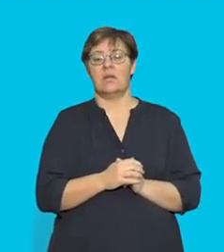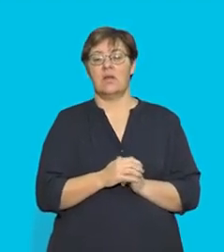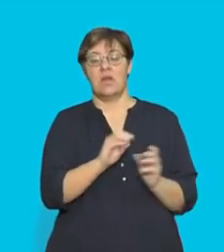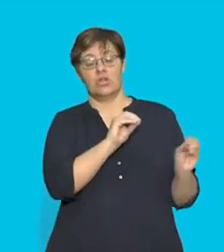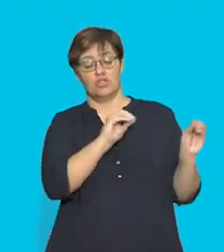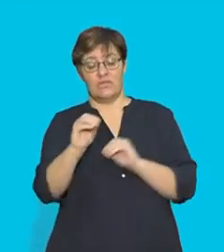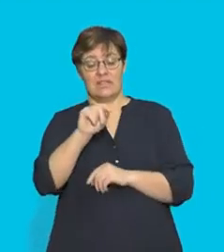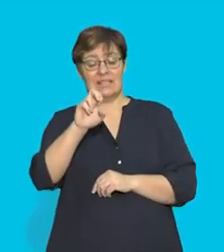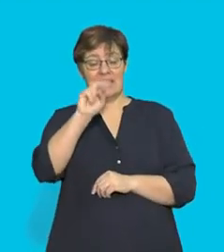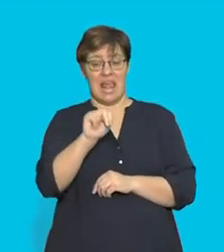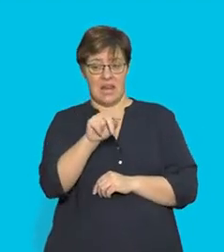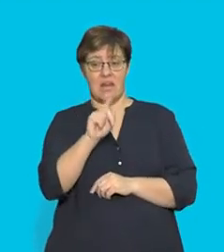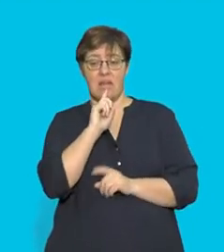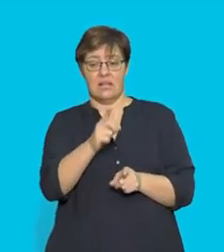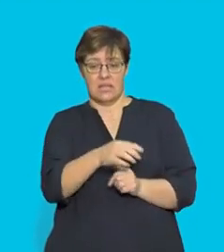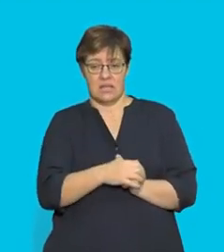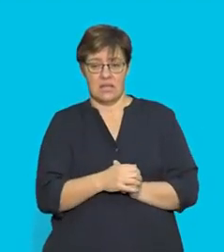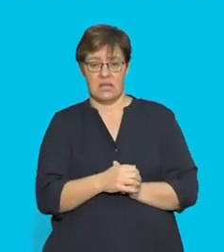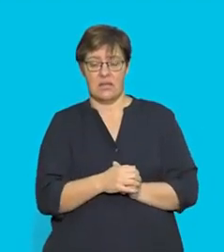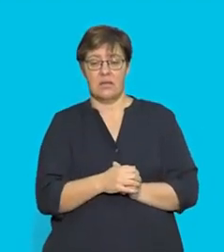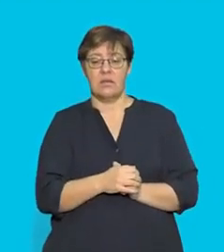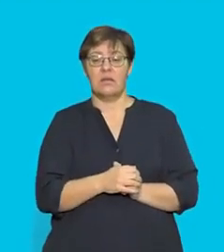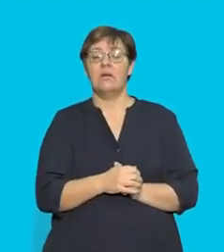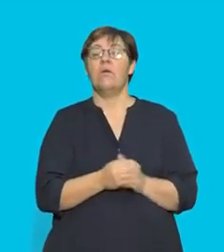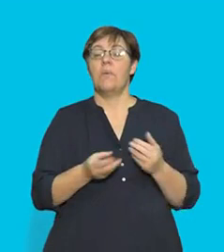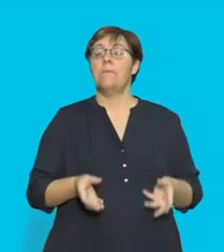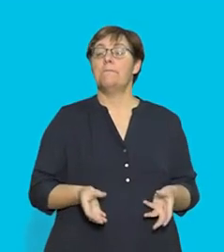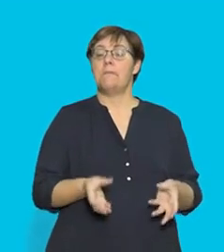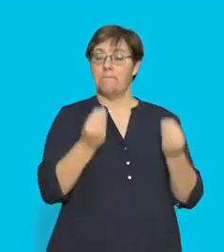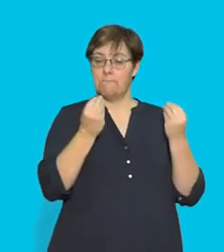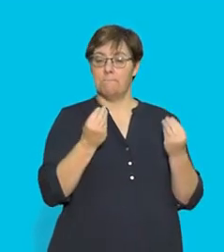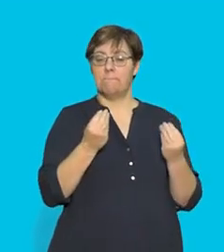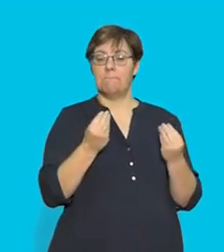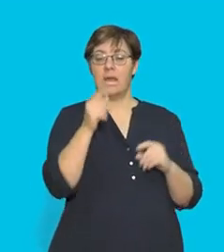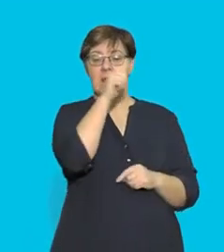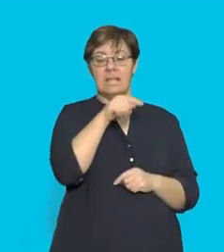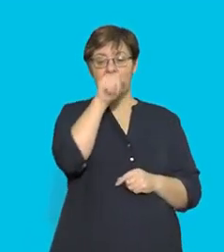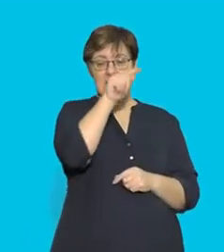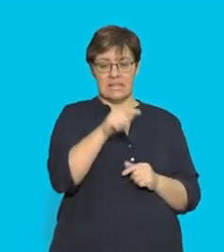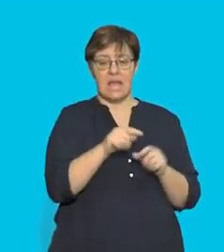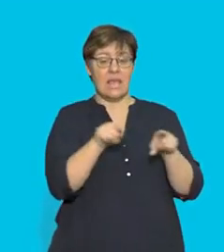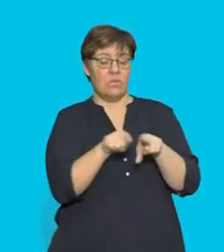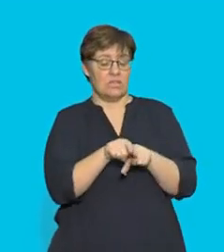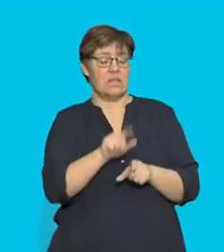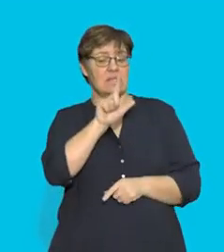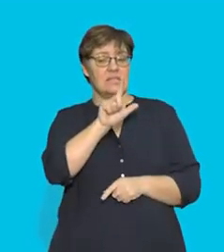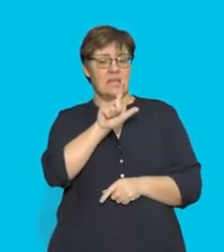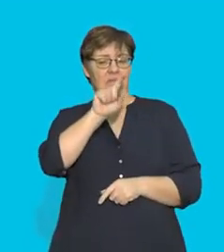shift tan of that answer. And once we do that, we're going to end up with theta equals